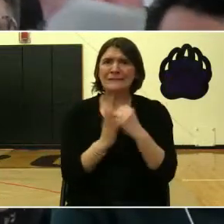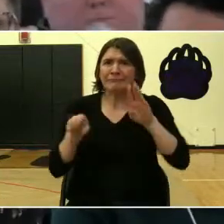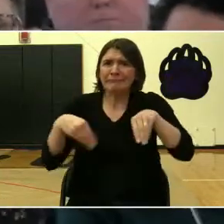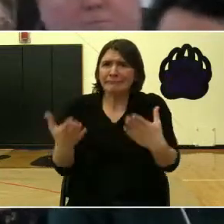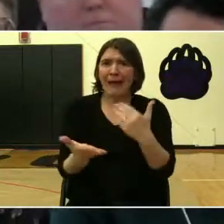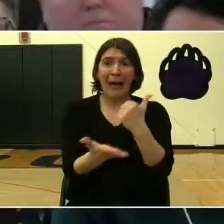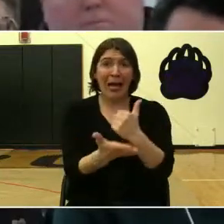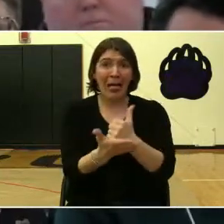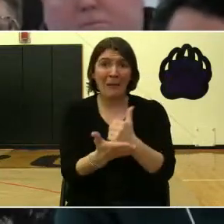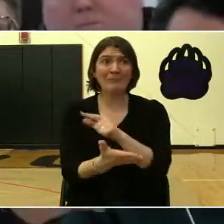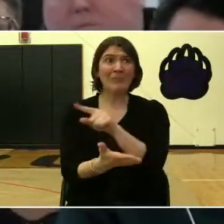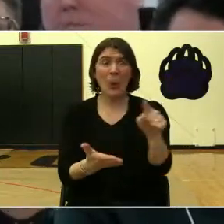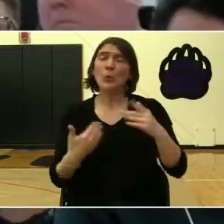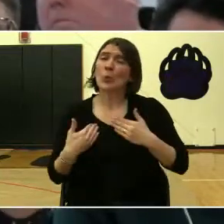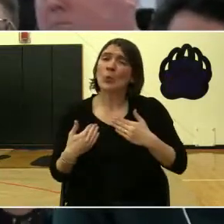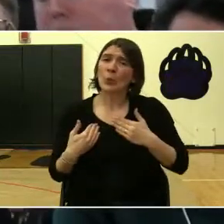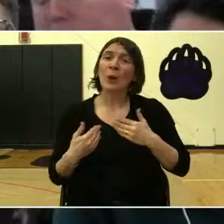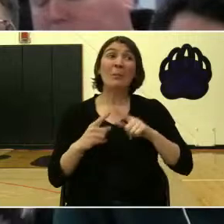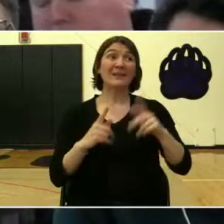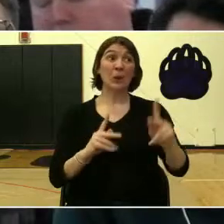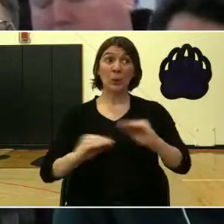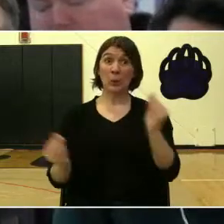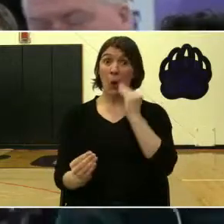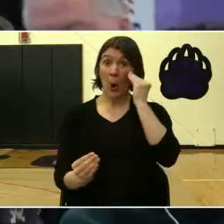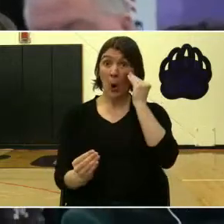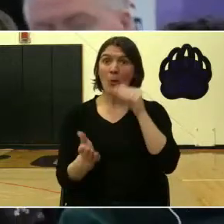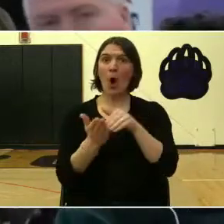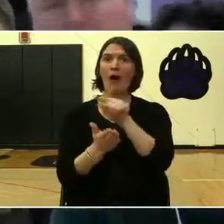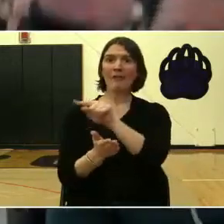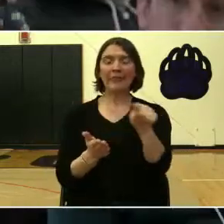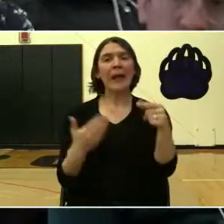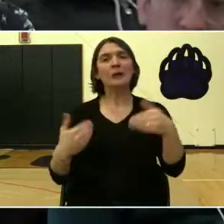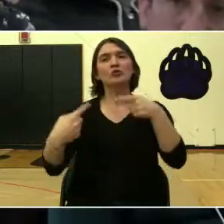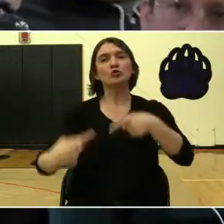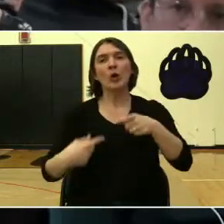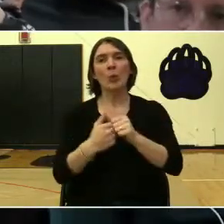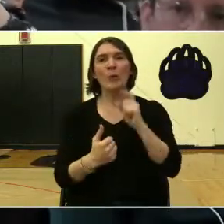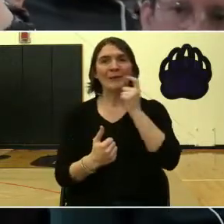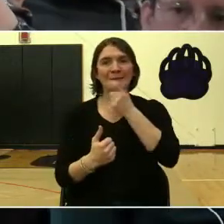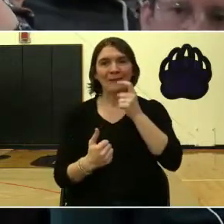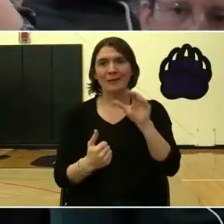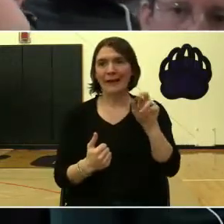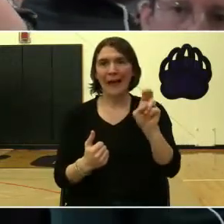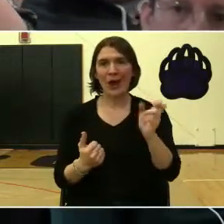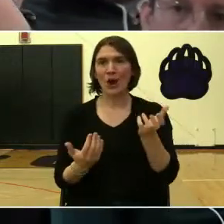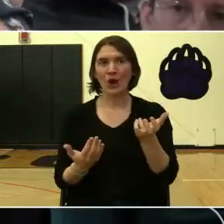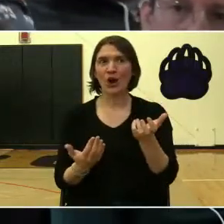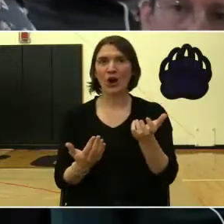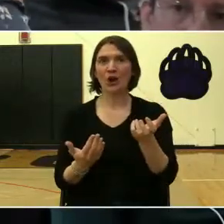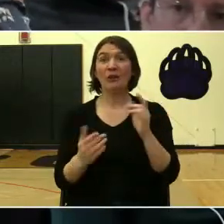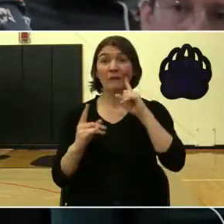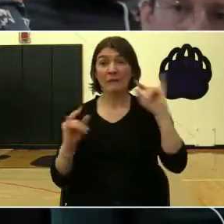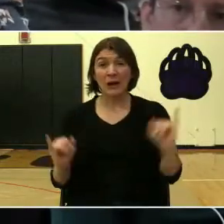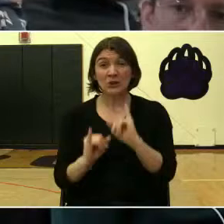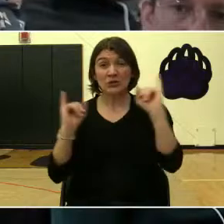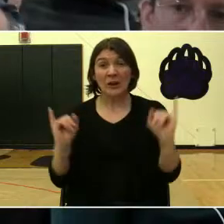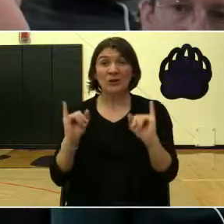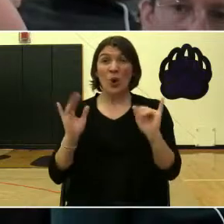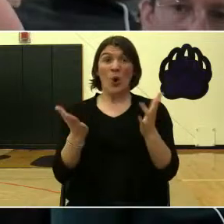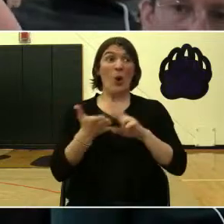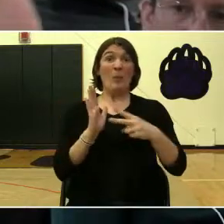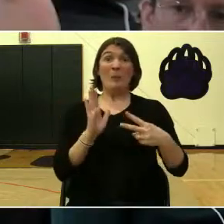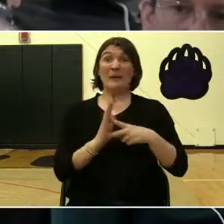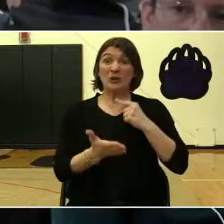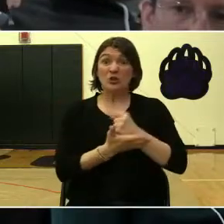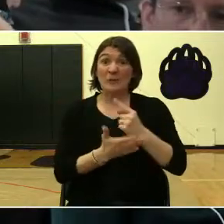Asylum seeking friends and also our homeless population often have um really bad uh infections in their mouth which means they